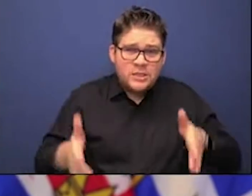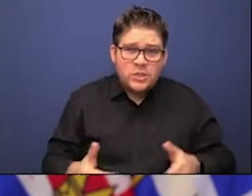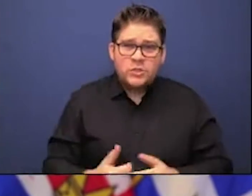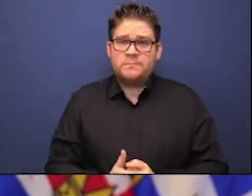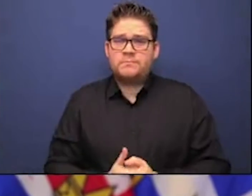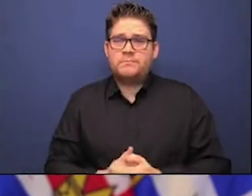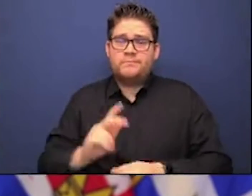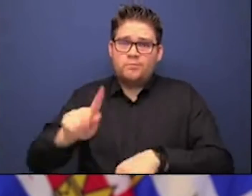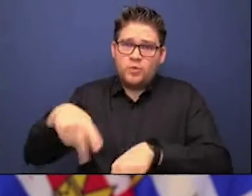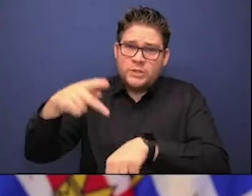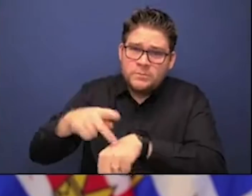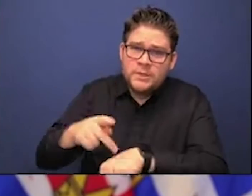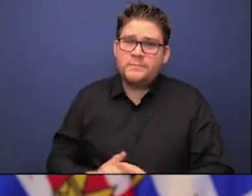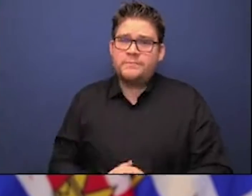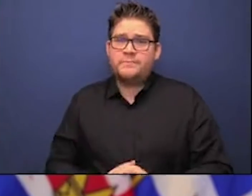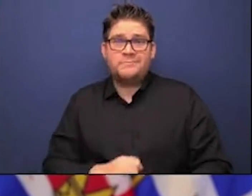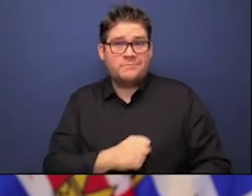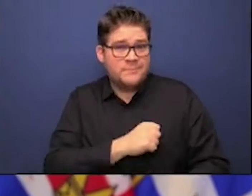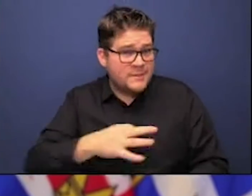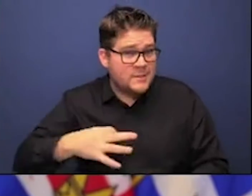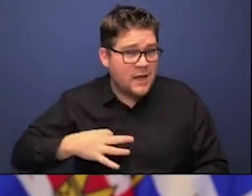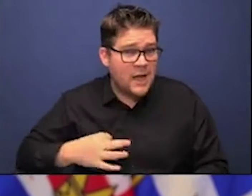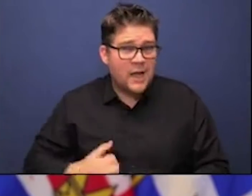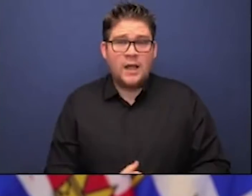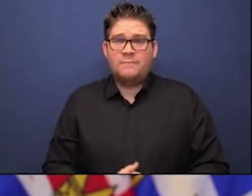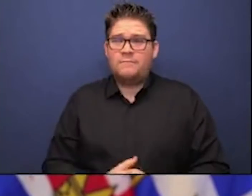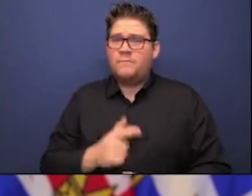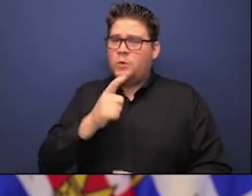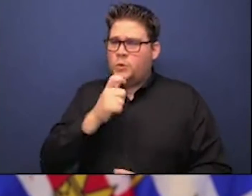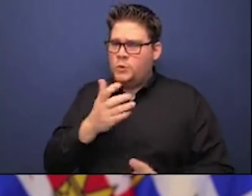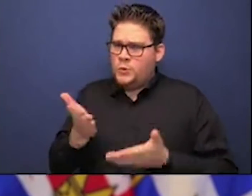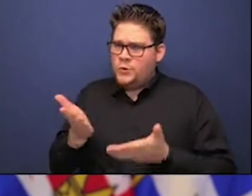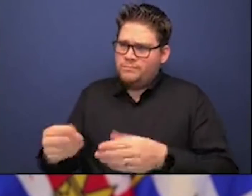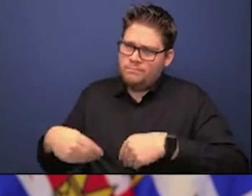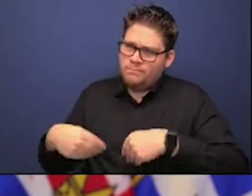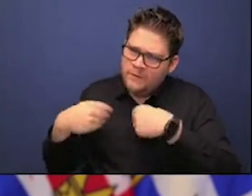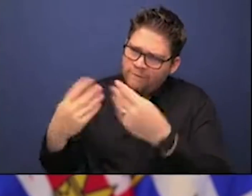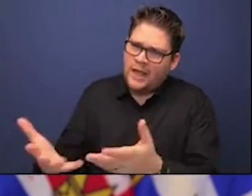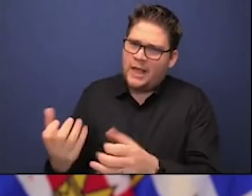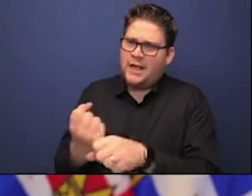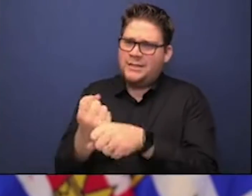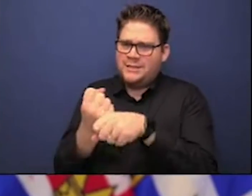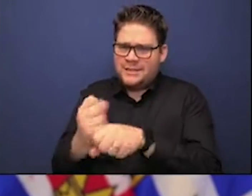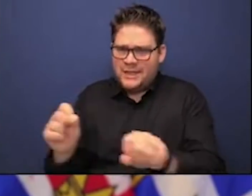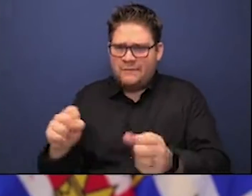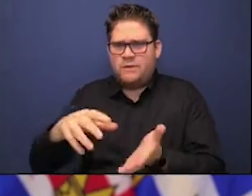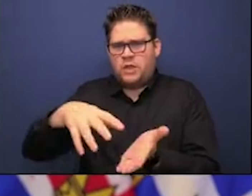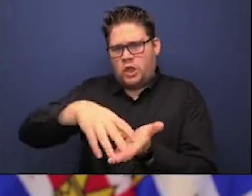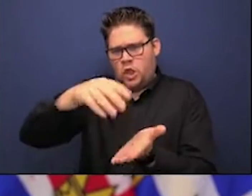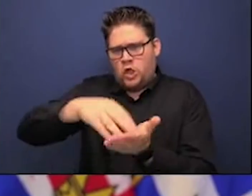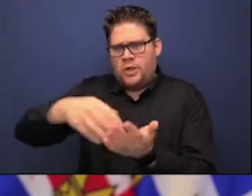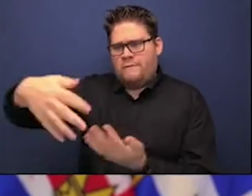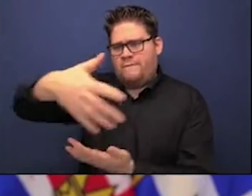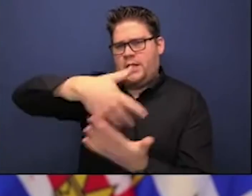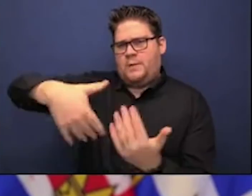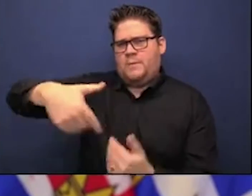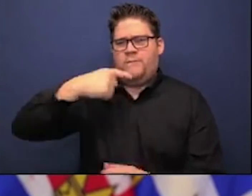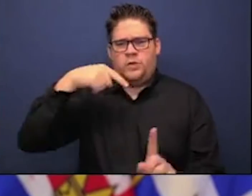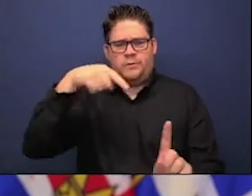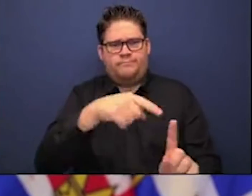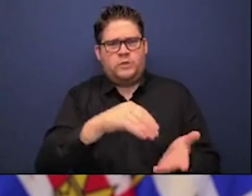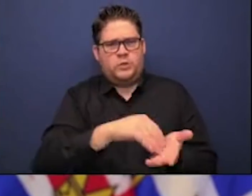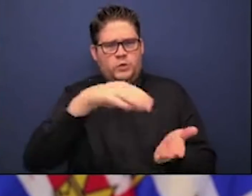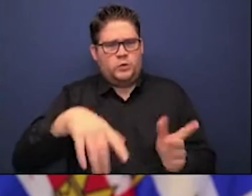a safe and important learning experience for students across the province. Since the start of the school year, we've